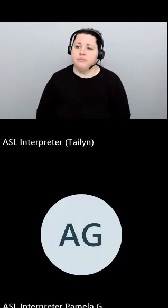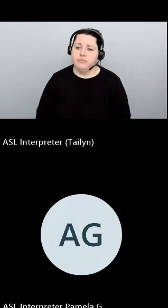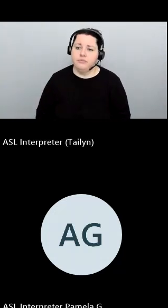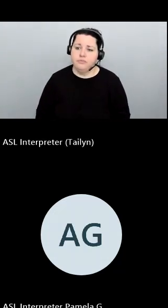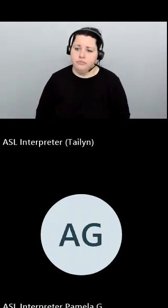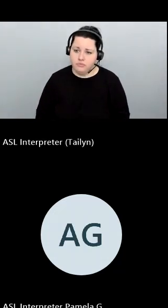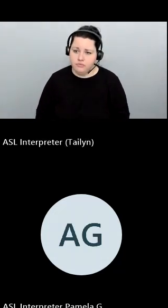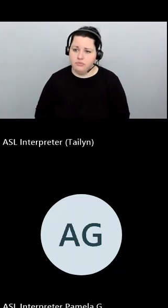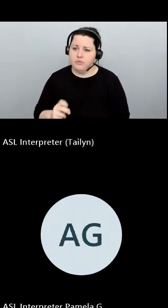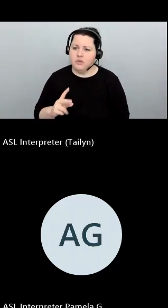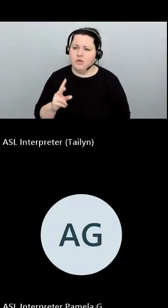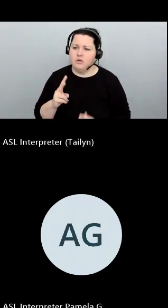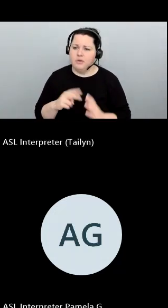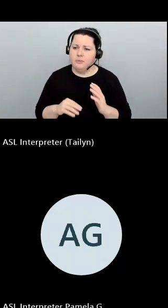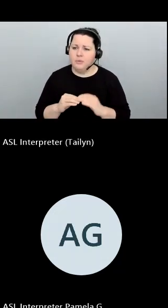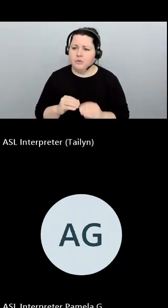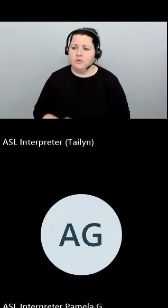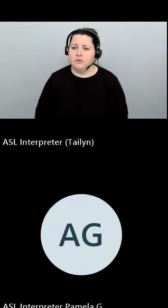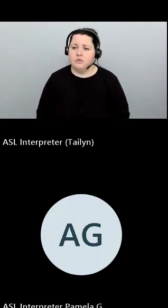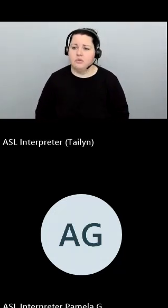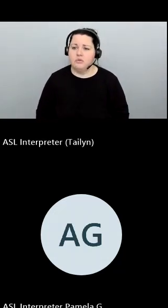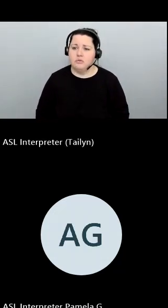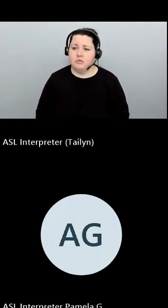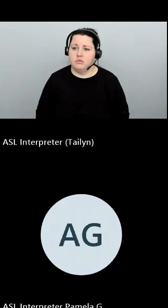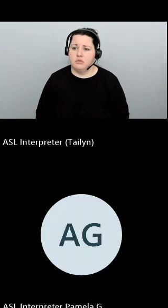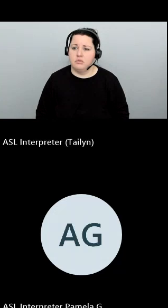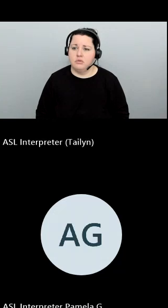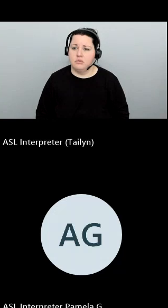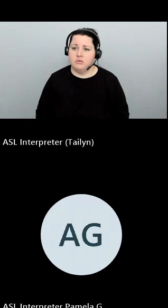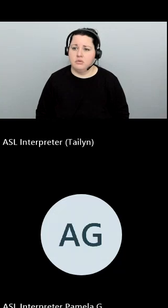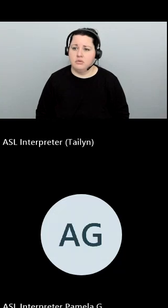All right, I'm going to read some more.